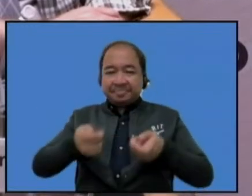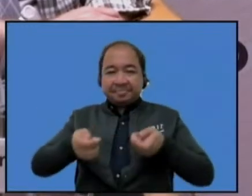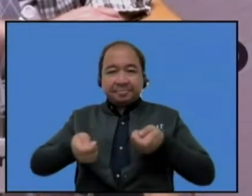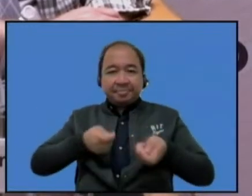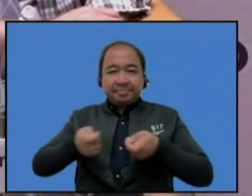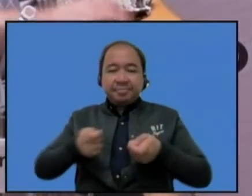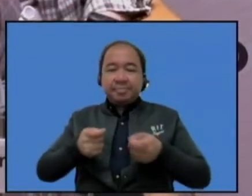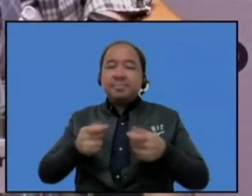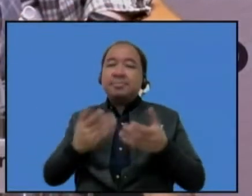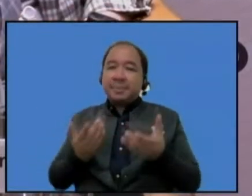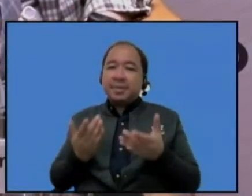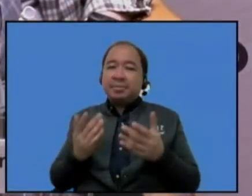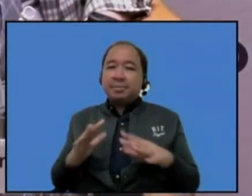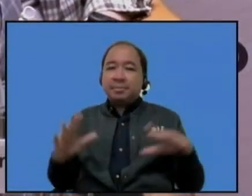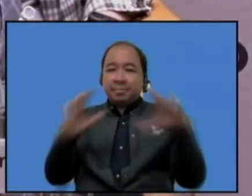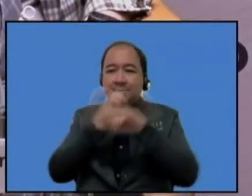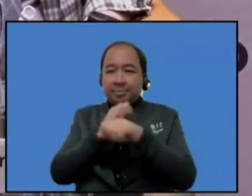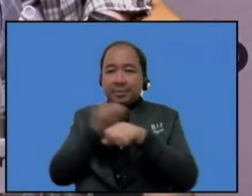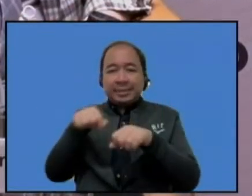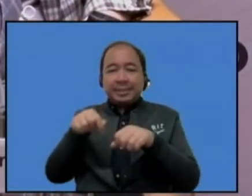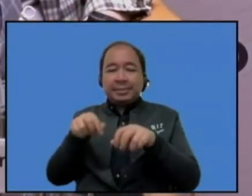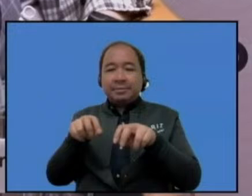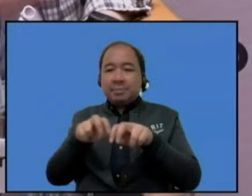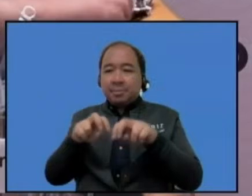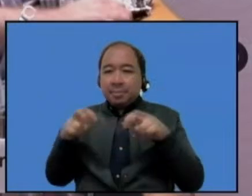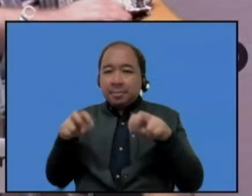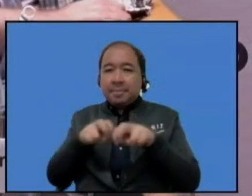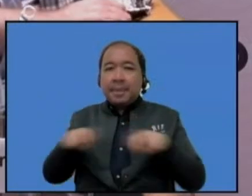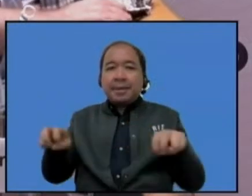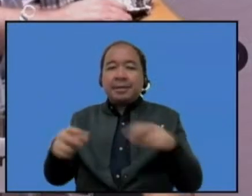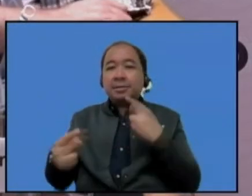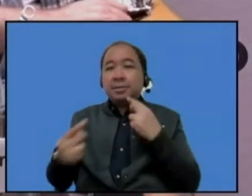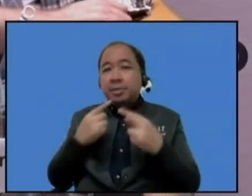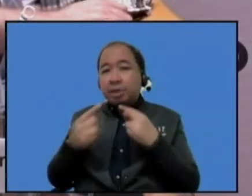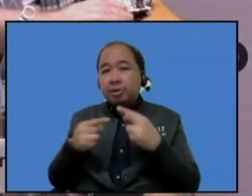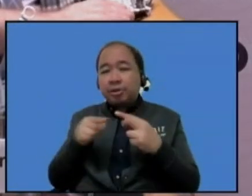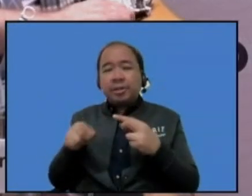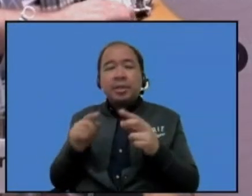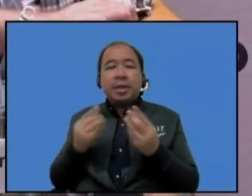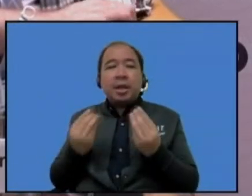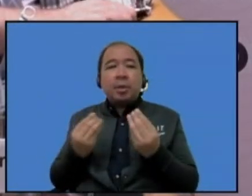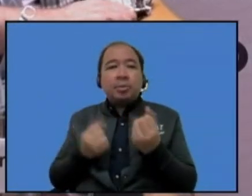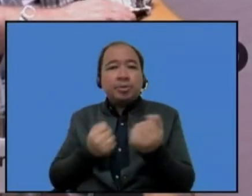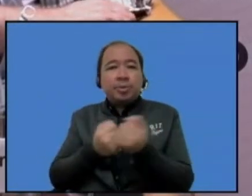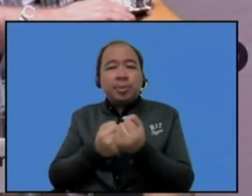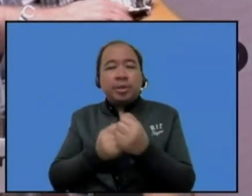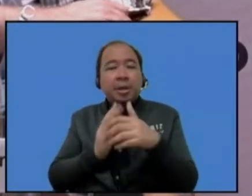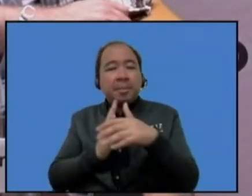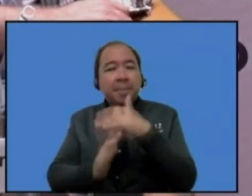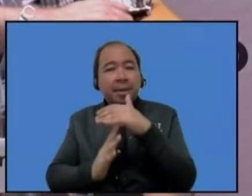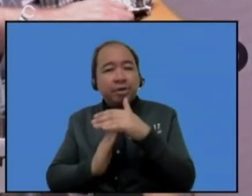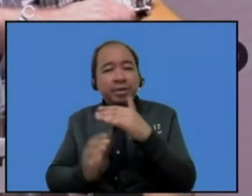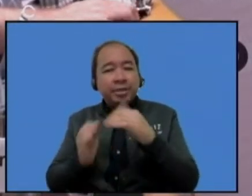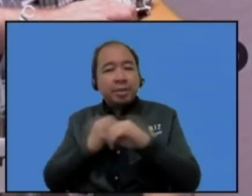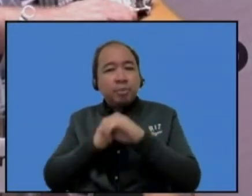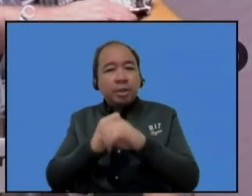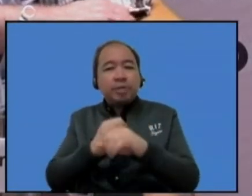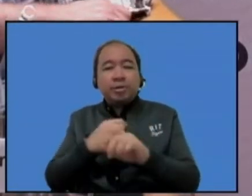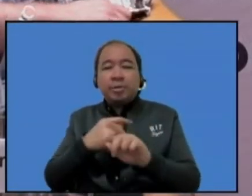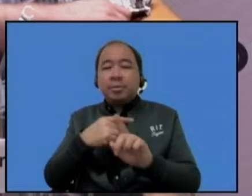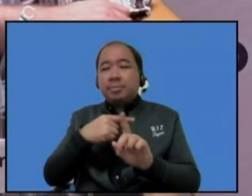conclude this roundtable panel discussion on supporting migrants' protection, integration, and contribution to development with